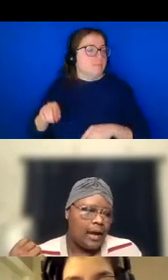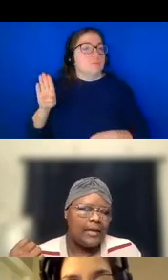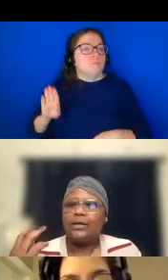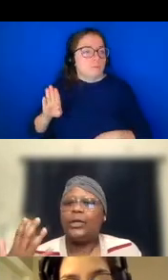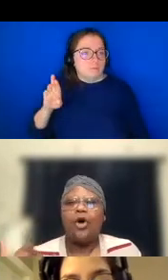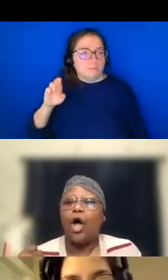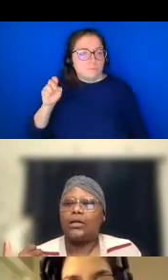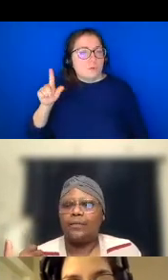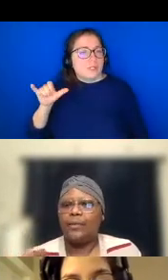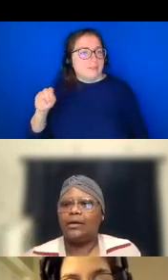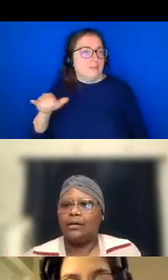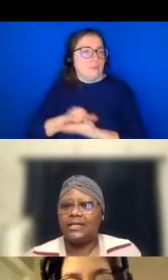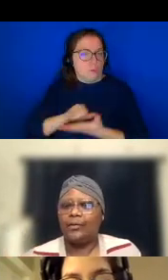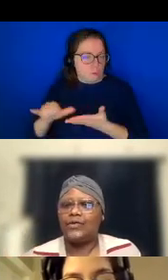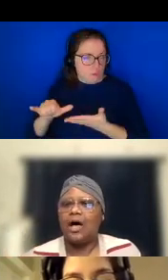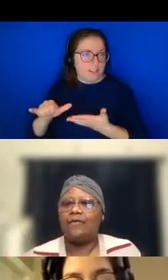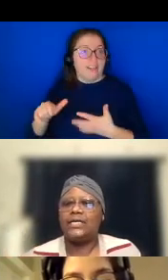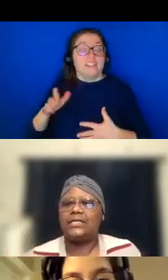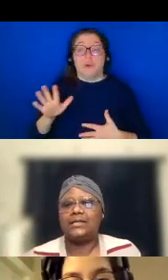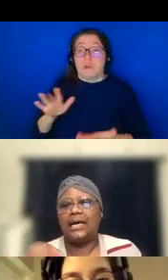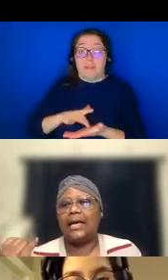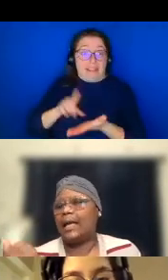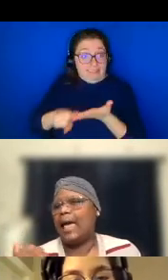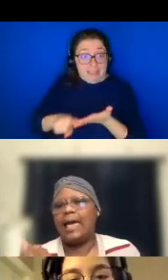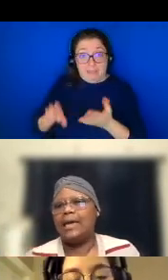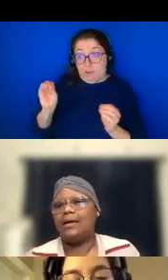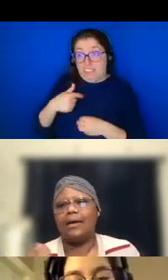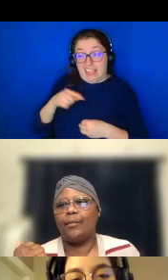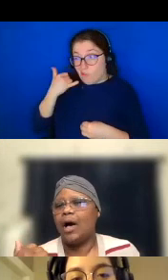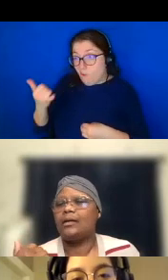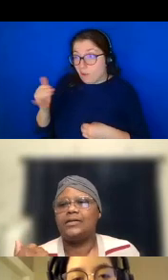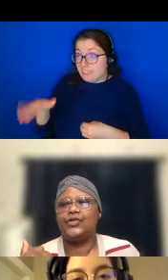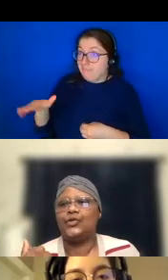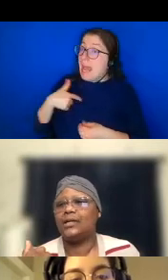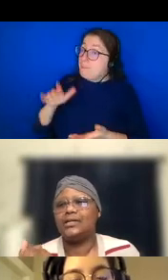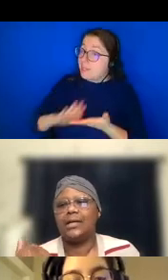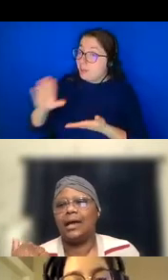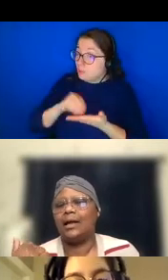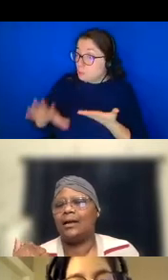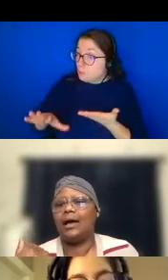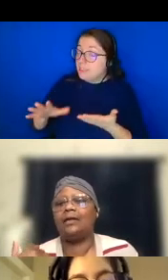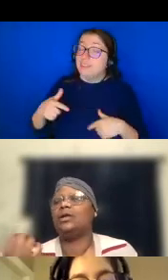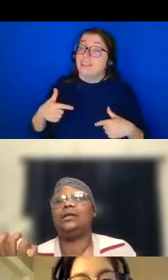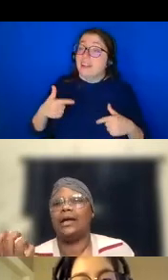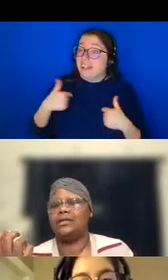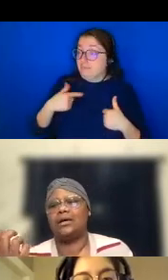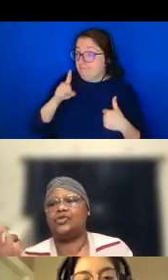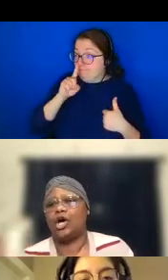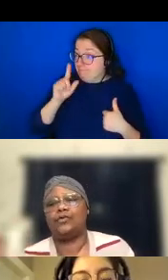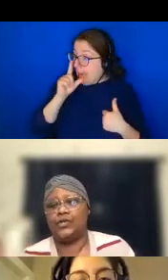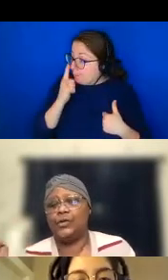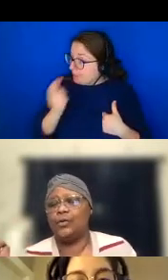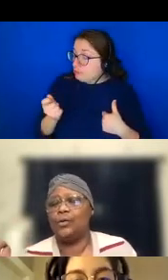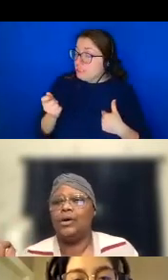And I simply called up the medical examiner's office and said, hey, I'm a college student and I'd really like to come